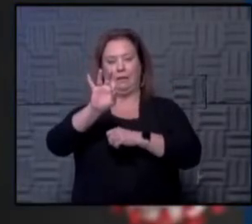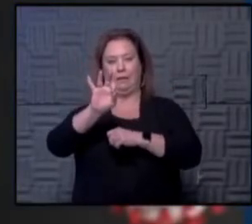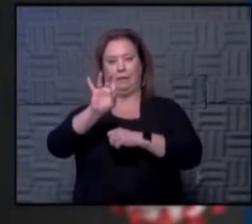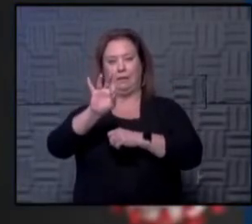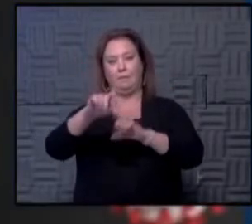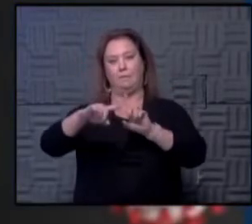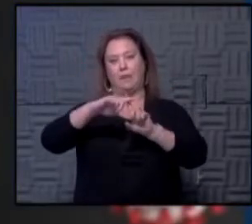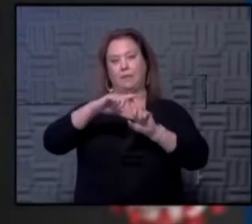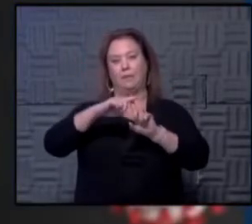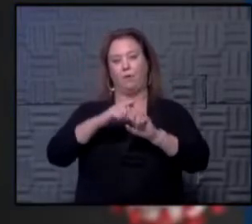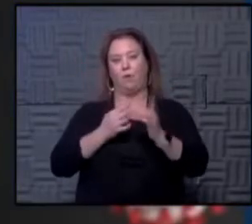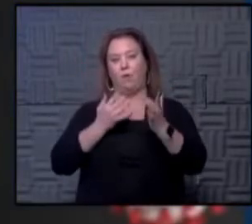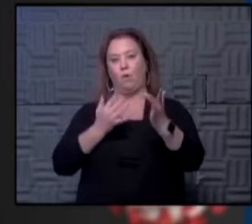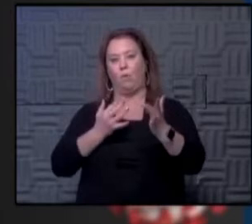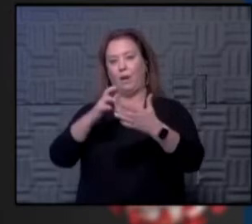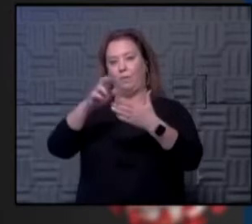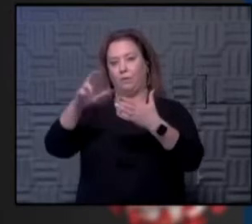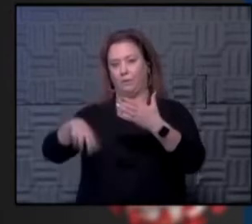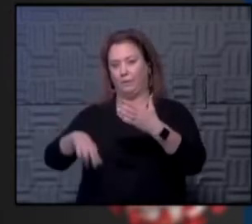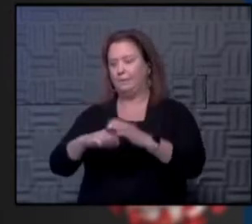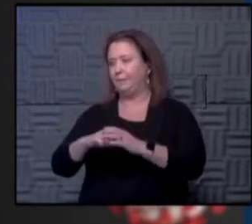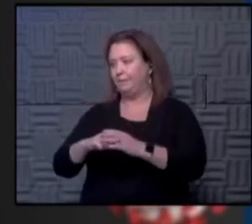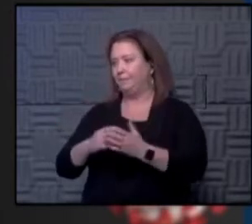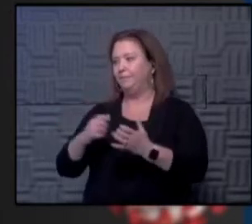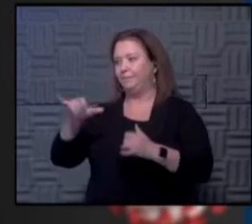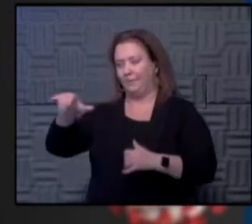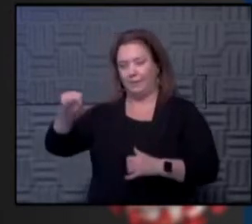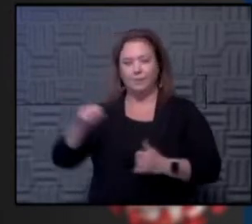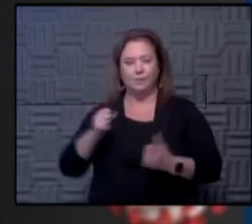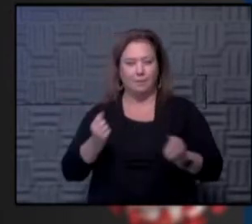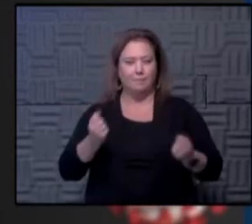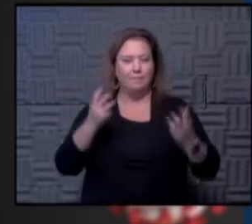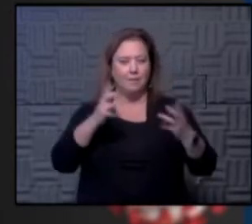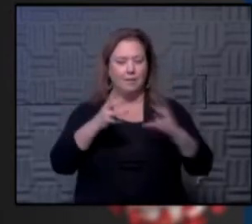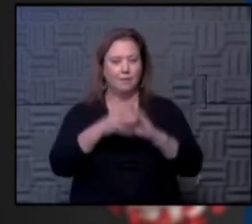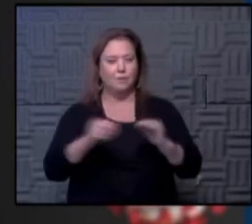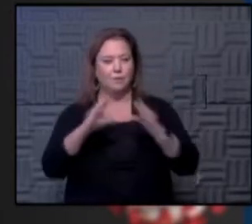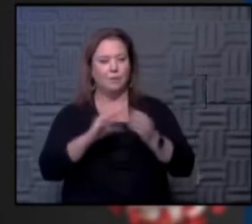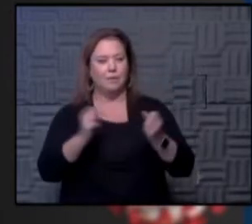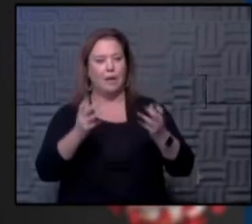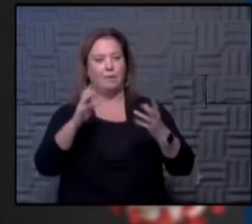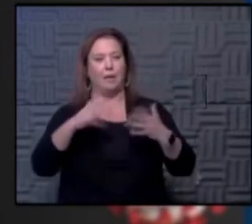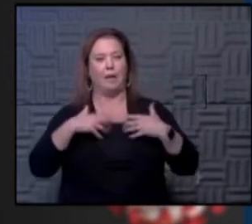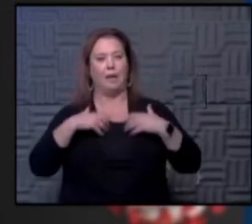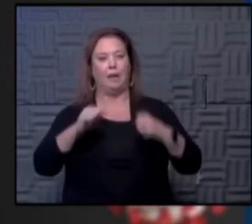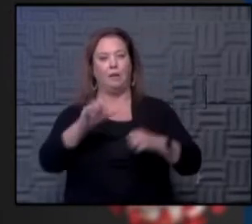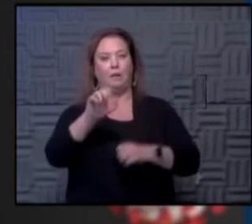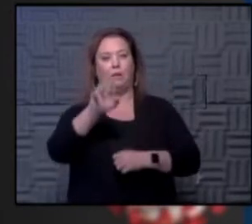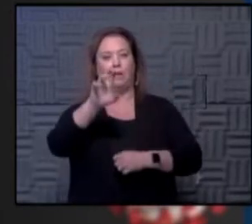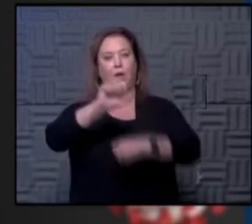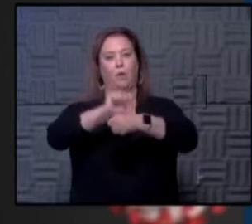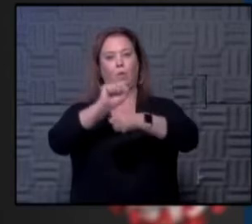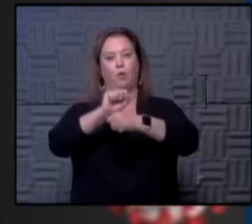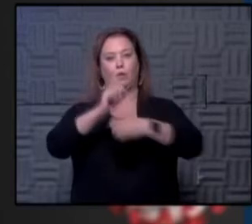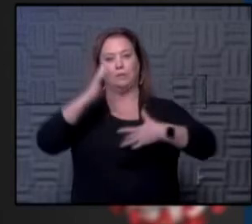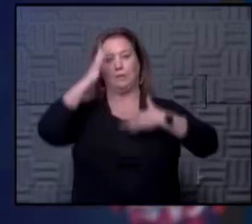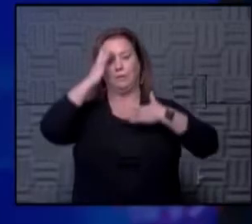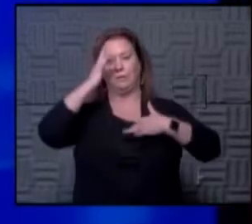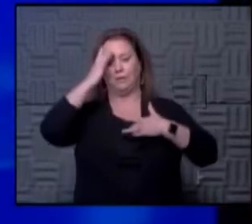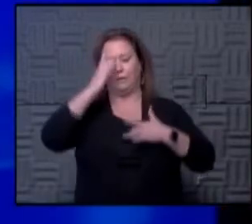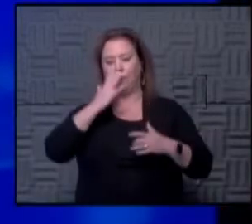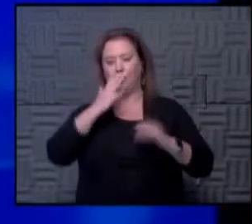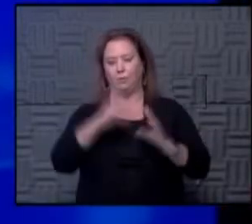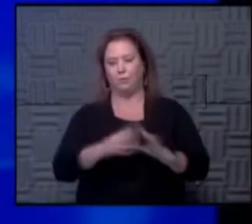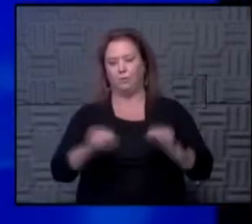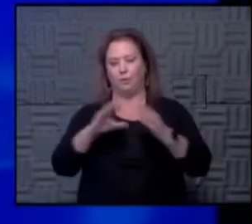test results? Great questions. There's been lots of stories lately about the number of healthcare workers that are out. A good story